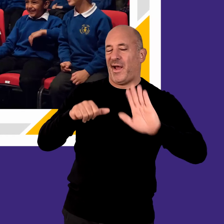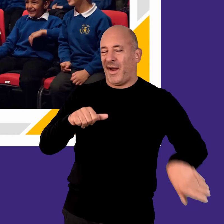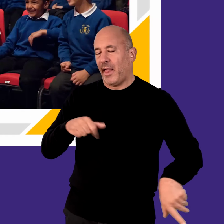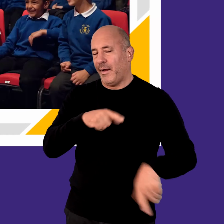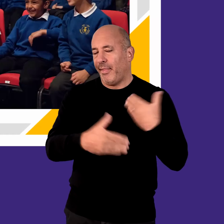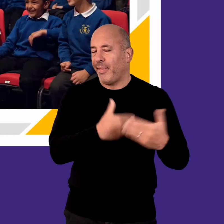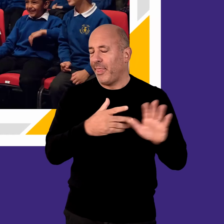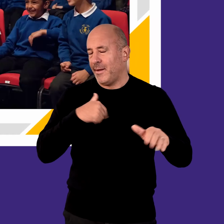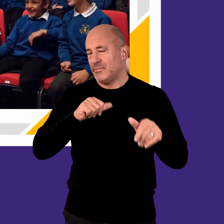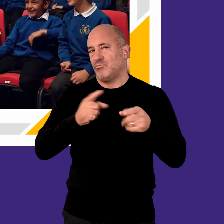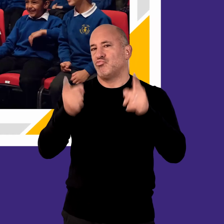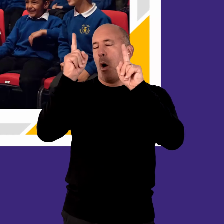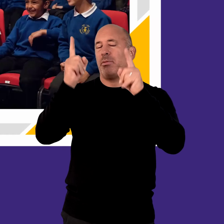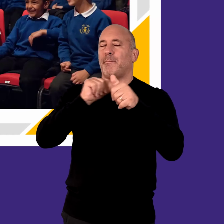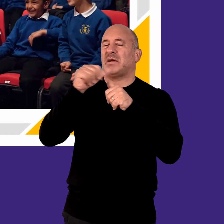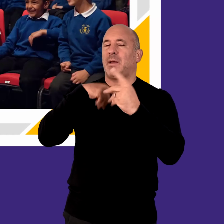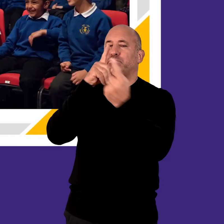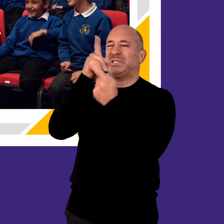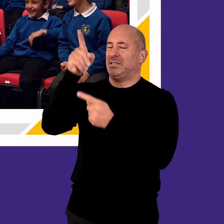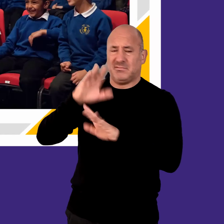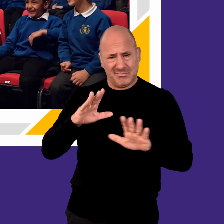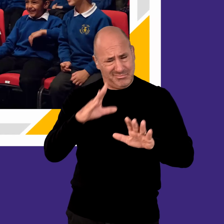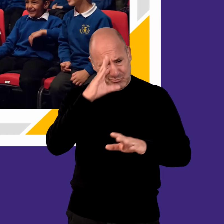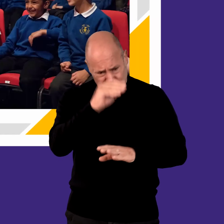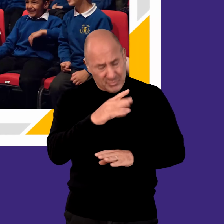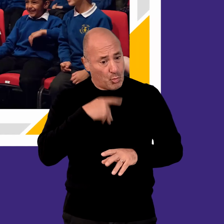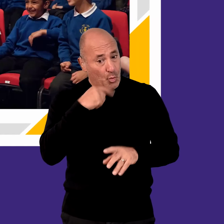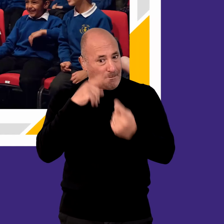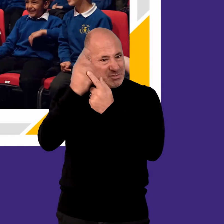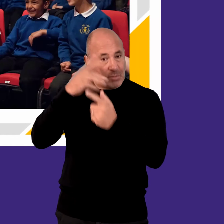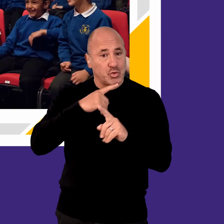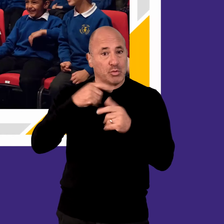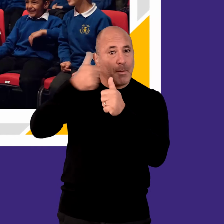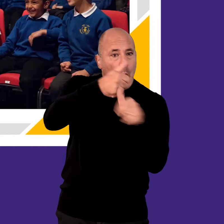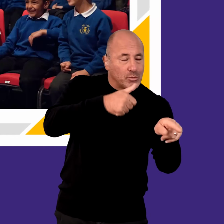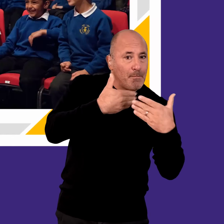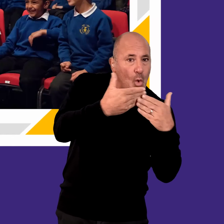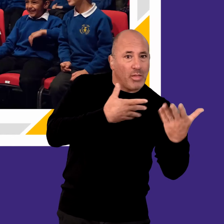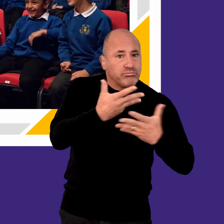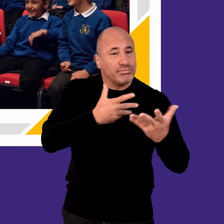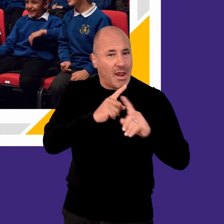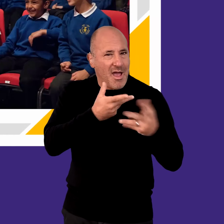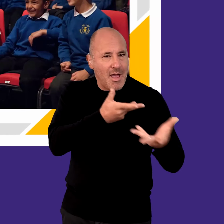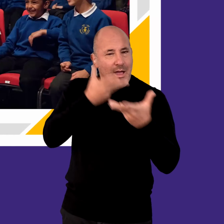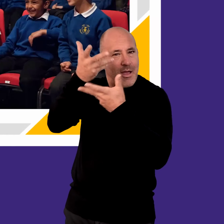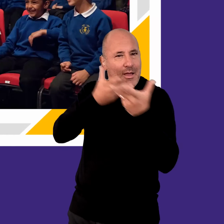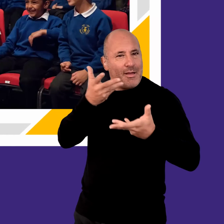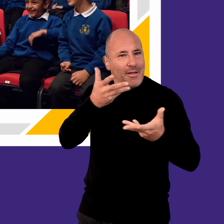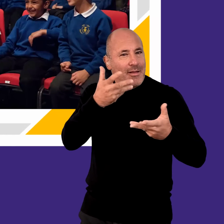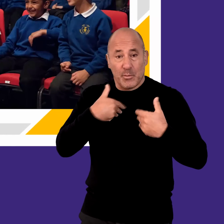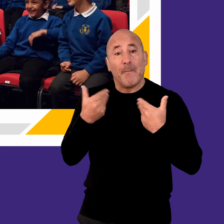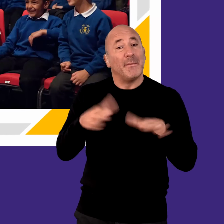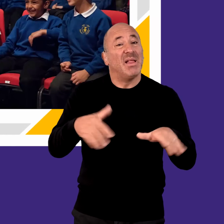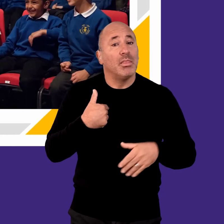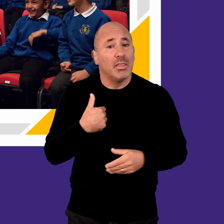to undermine them or kind of override them, or to sort of devalue the opportunity or the work that they're